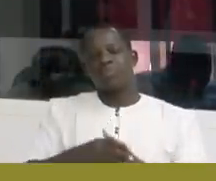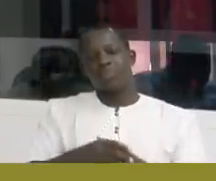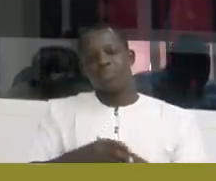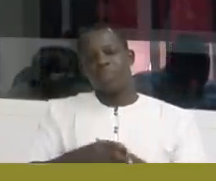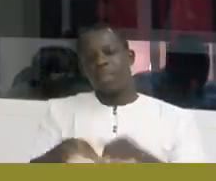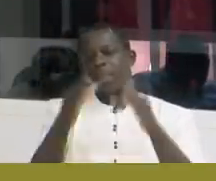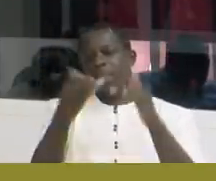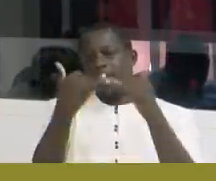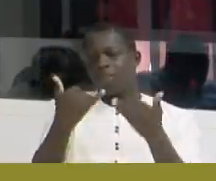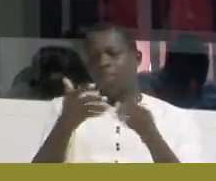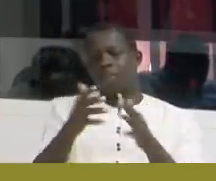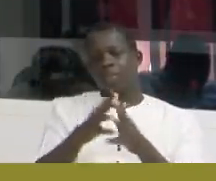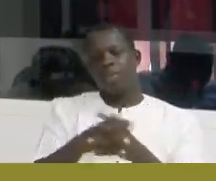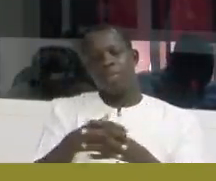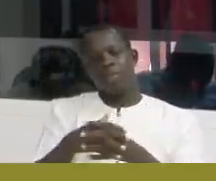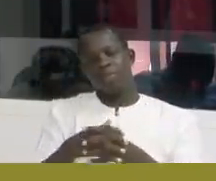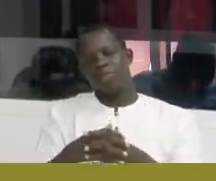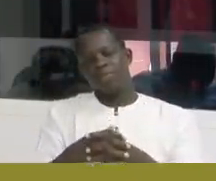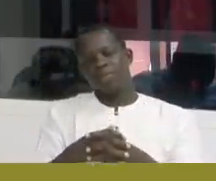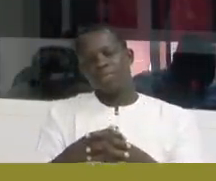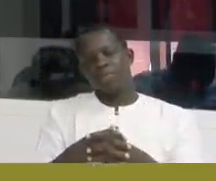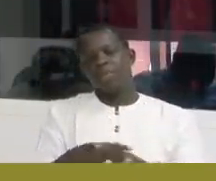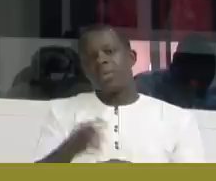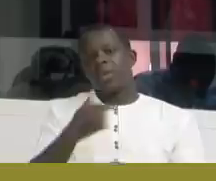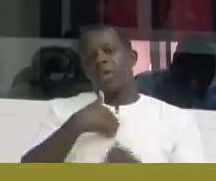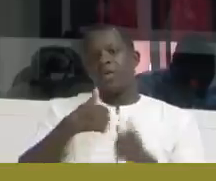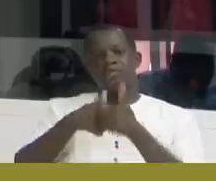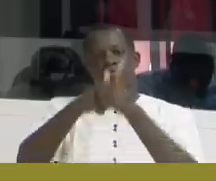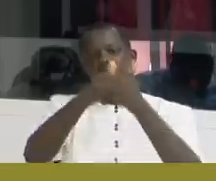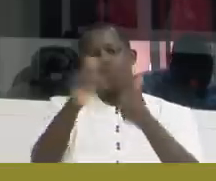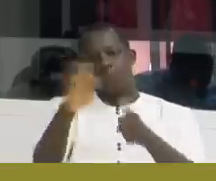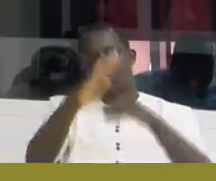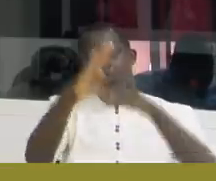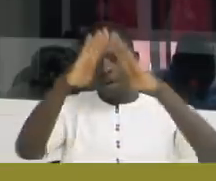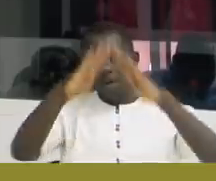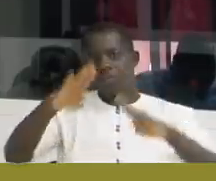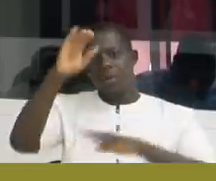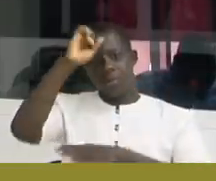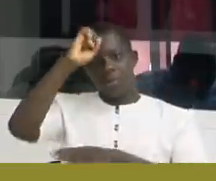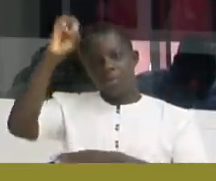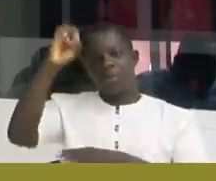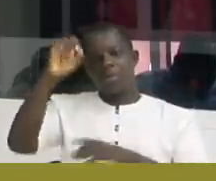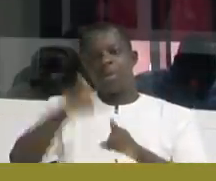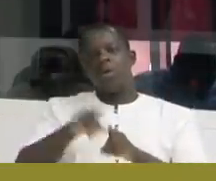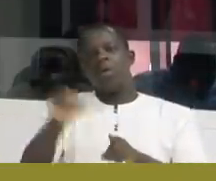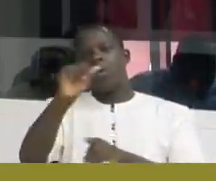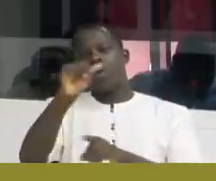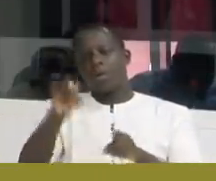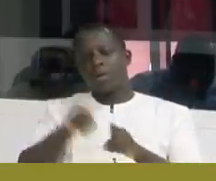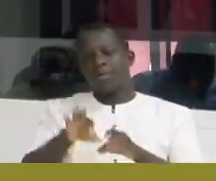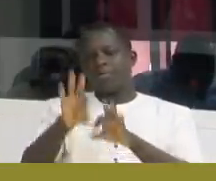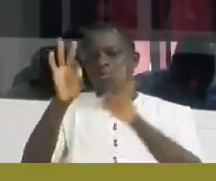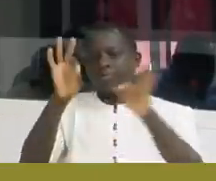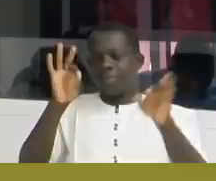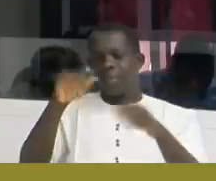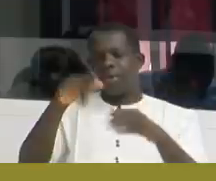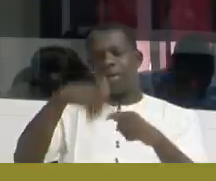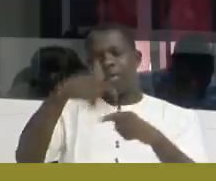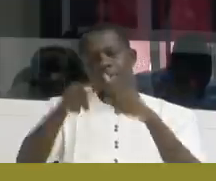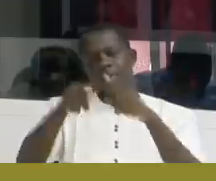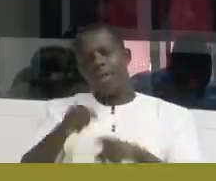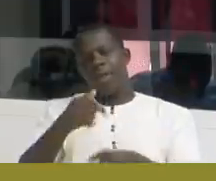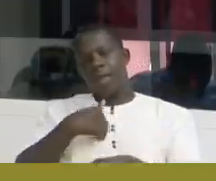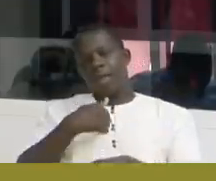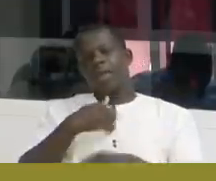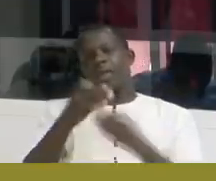So I followed to State House some distance after, and then I